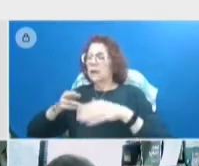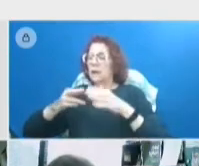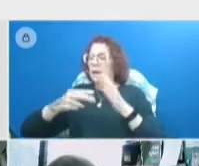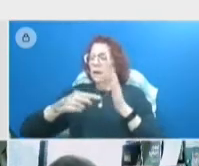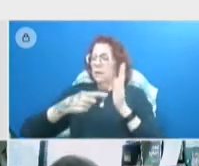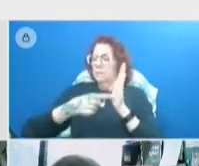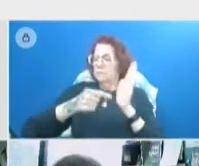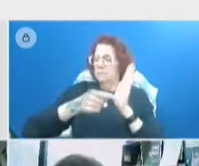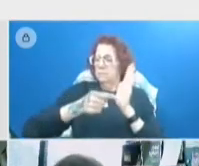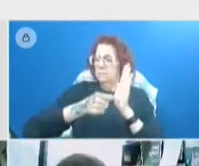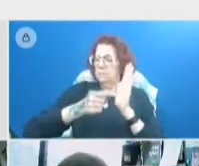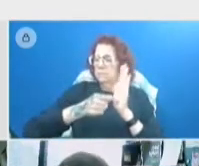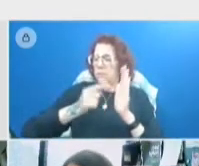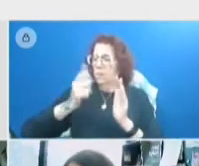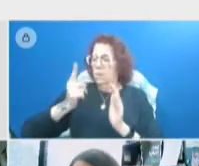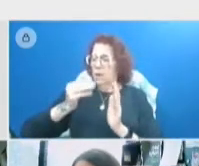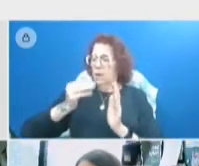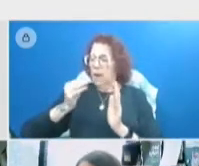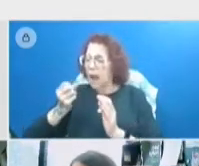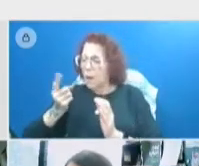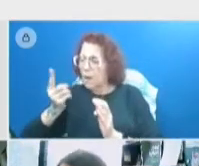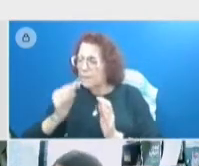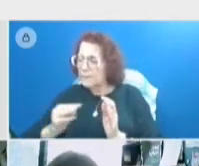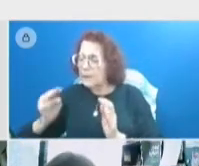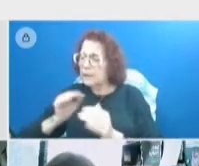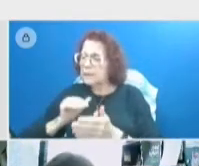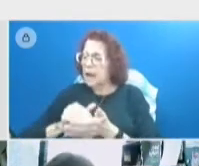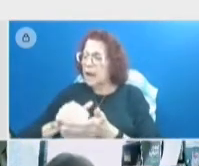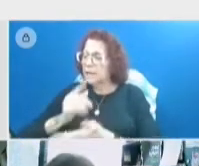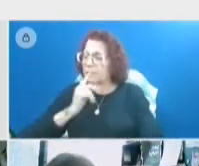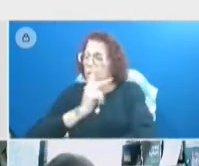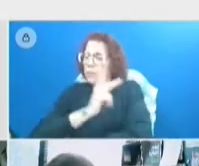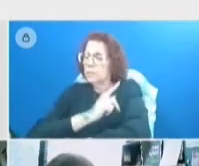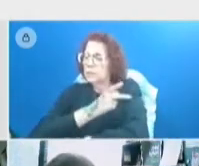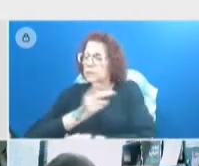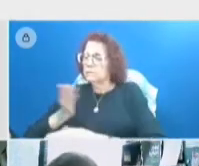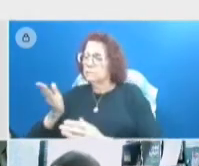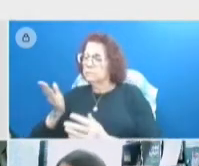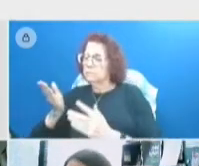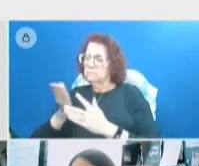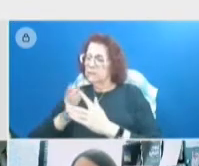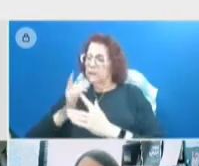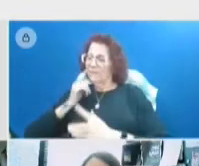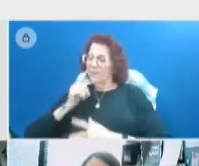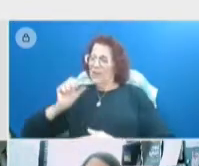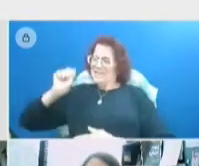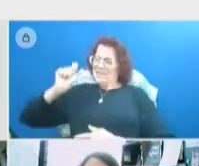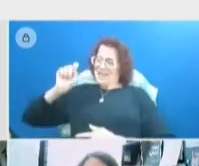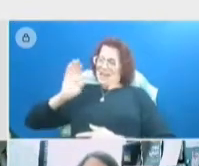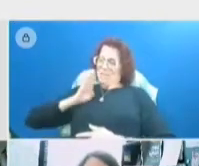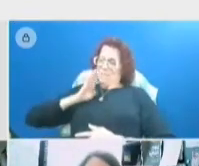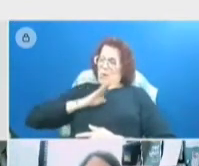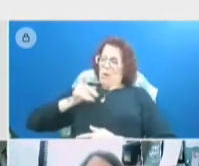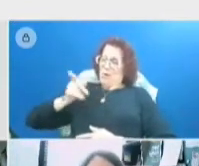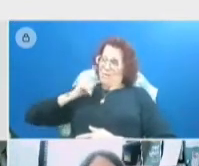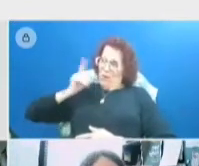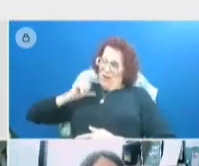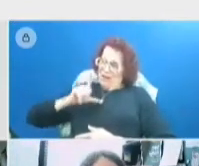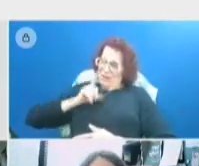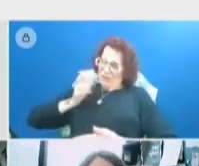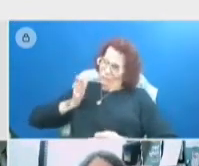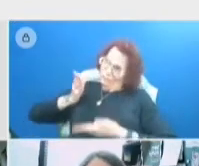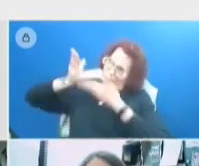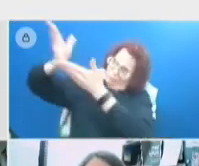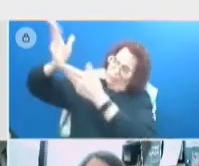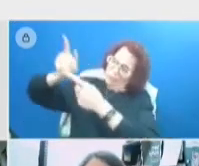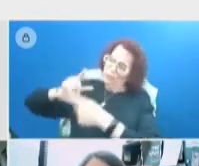personal services for the state board from what was originally proposed. There is also